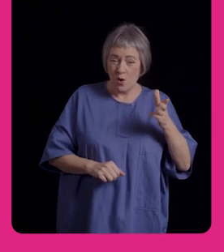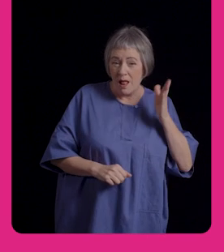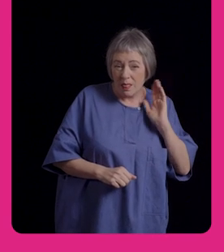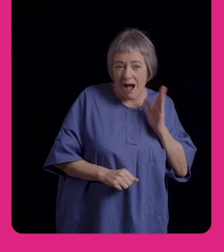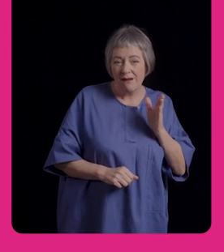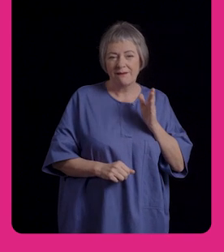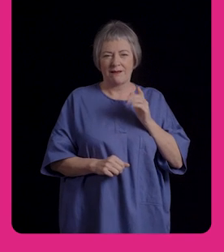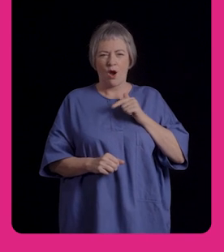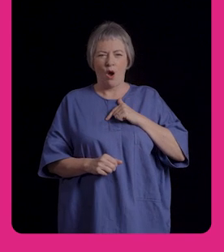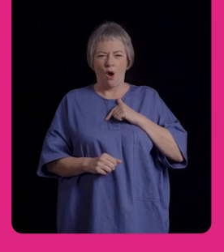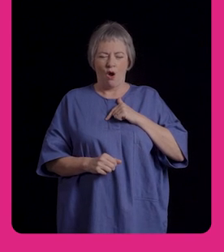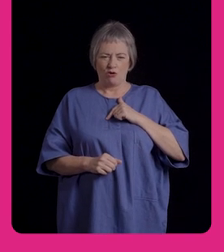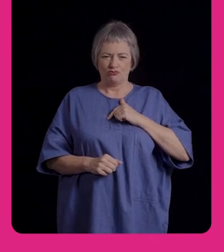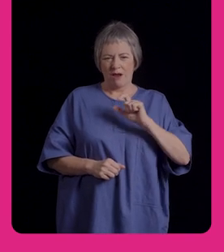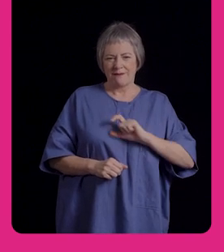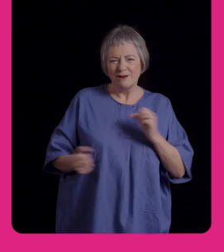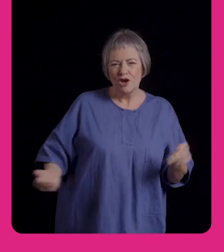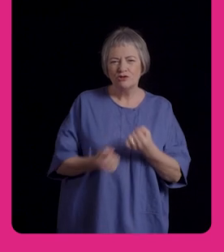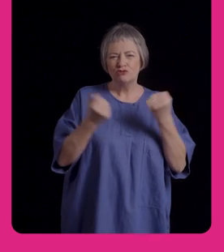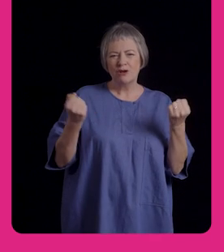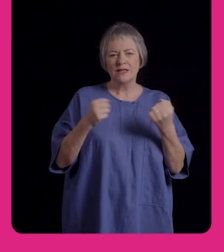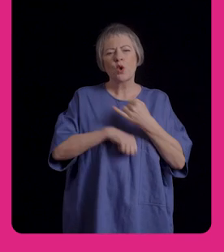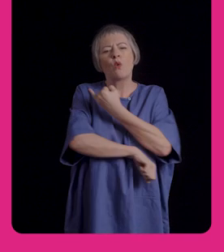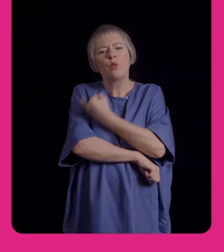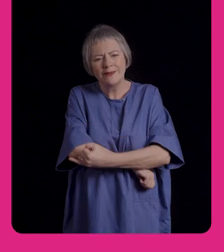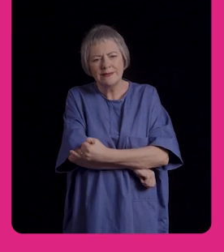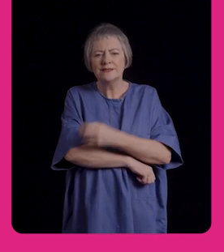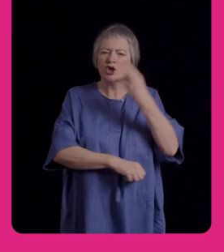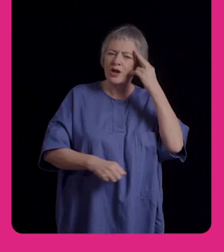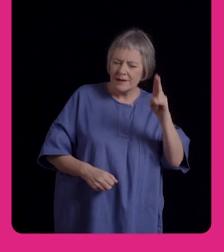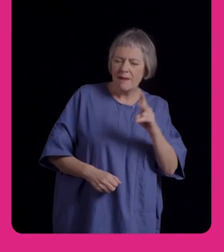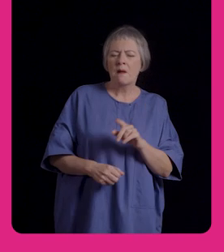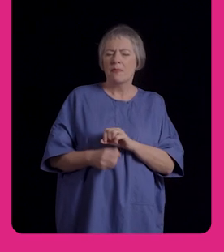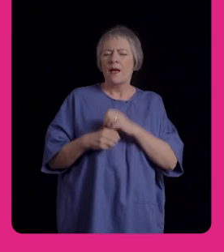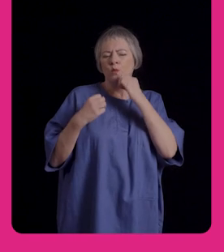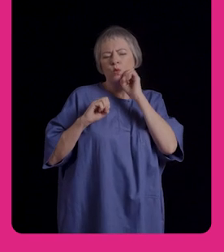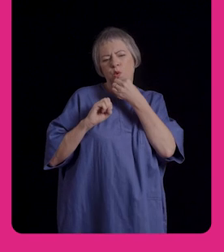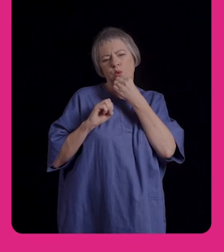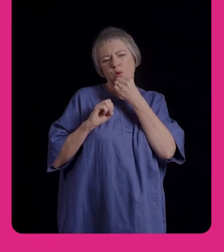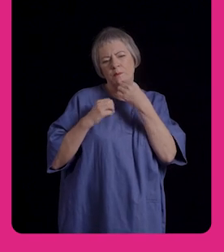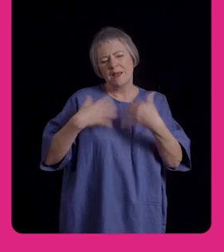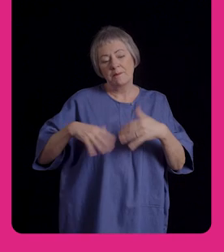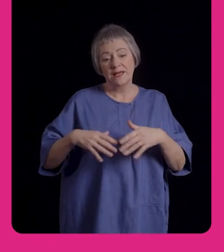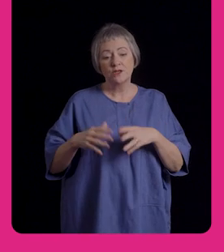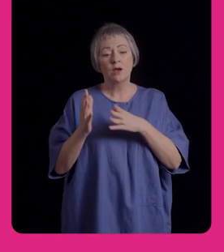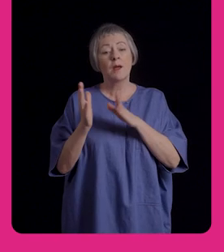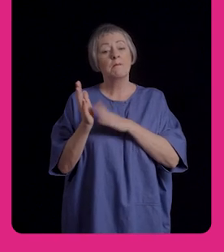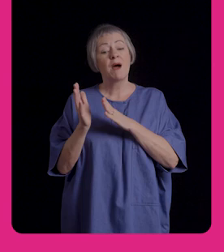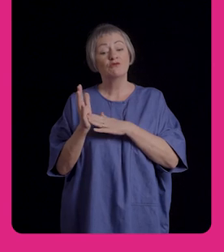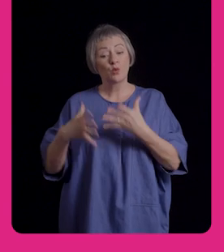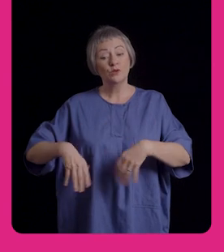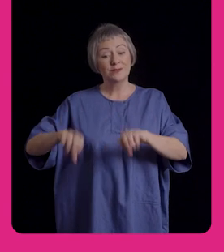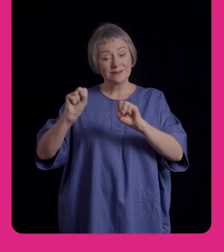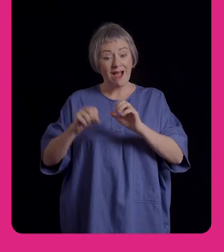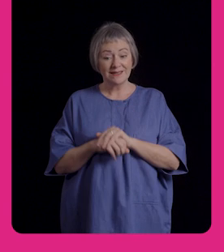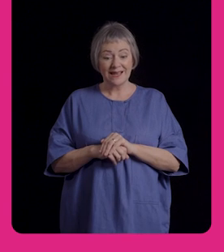luck or your character strength and a character weakness and your name and stuff, that would be amazing. So Marjorie, do you want to